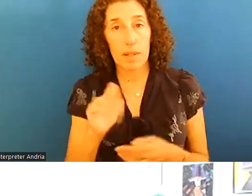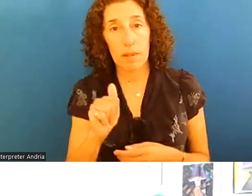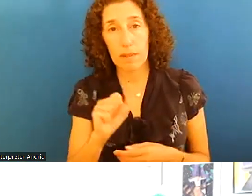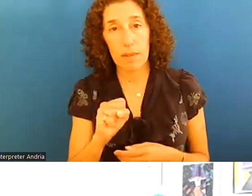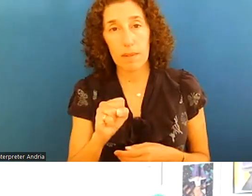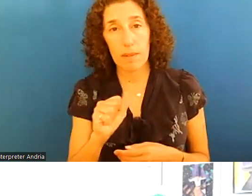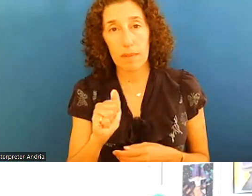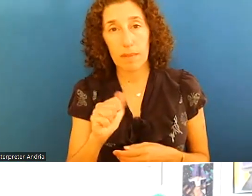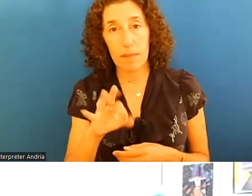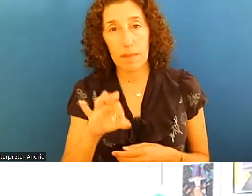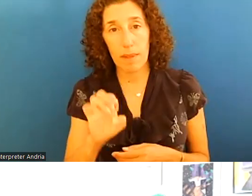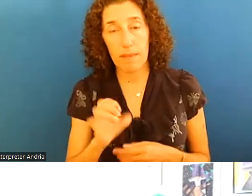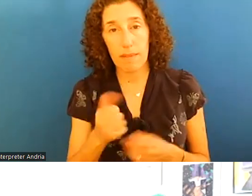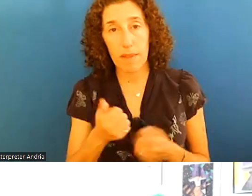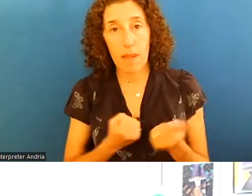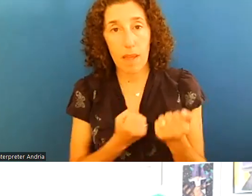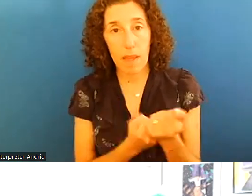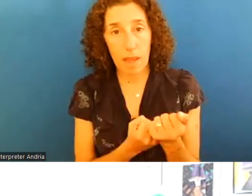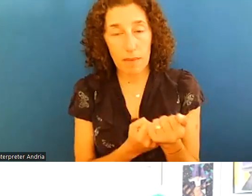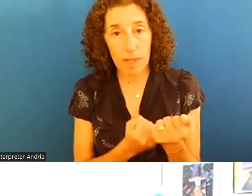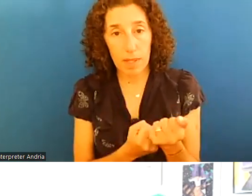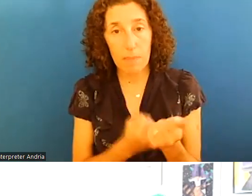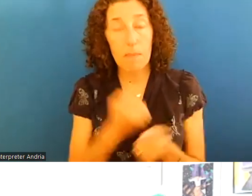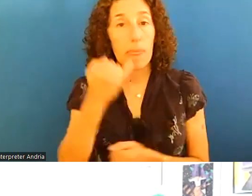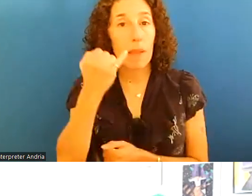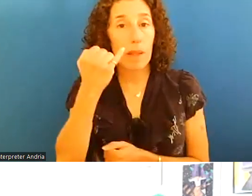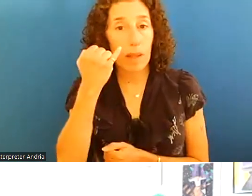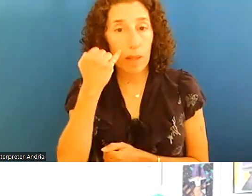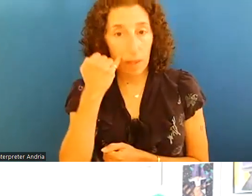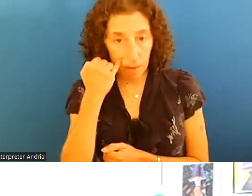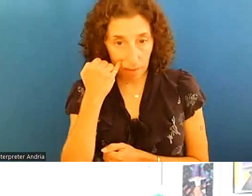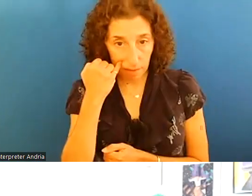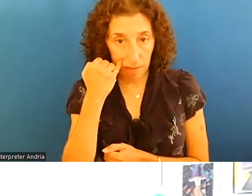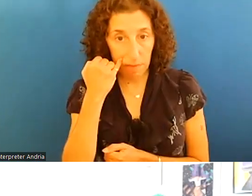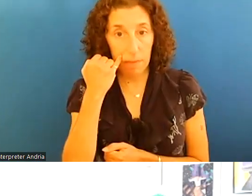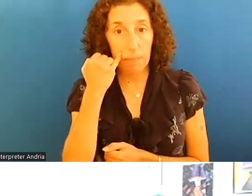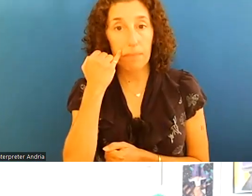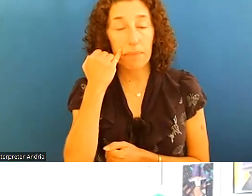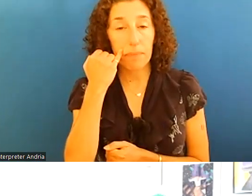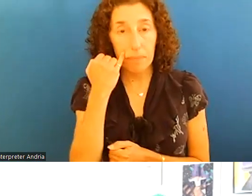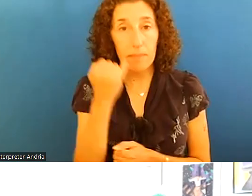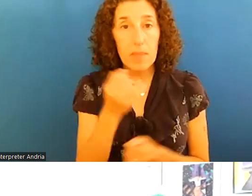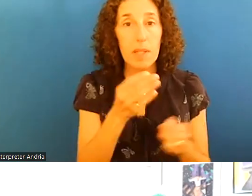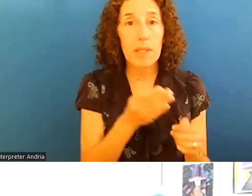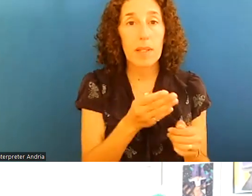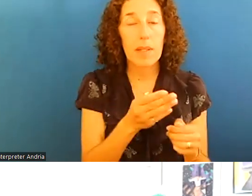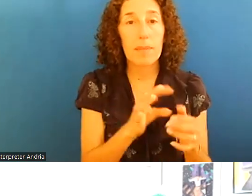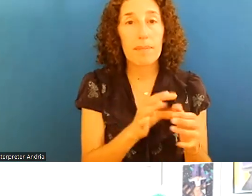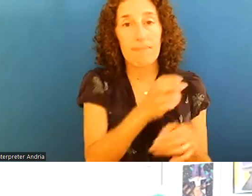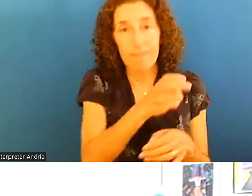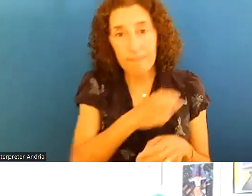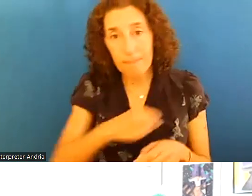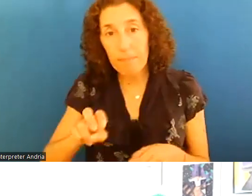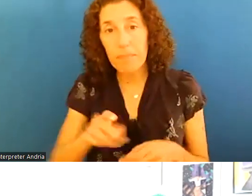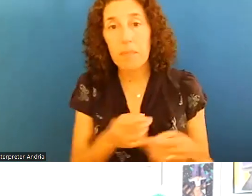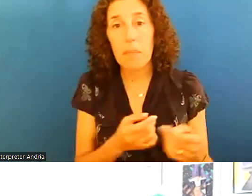a passover from the advocacy being performed for the victim to the prosecution process and the investigative